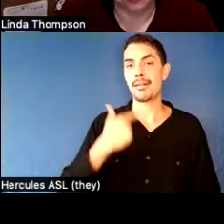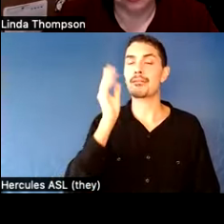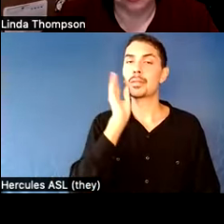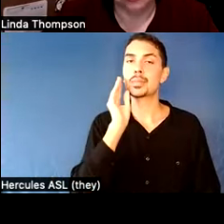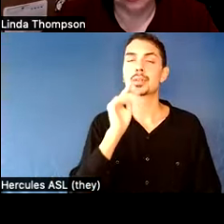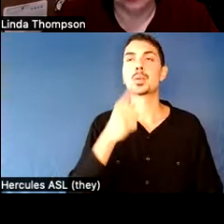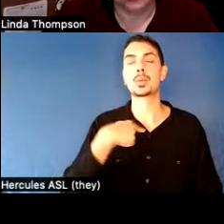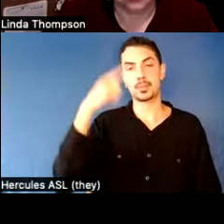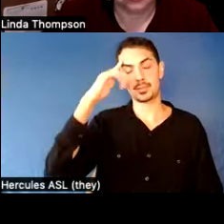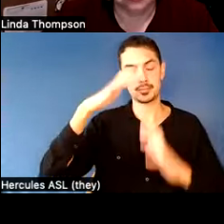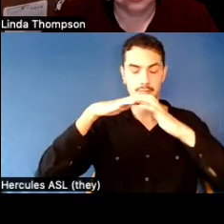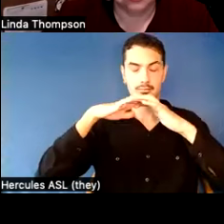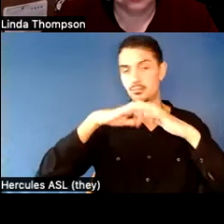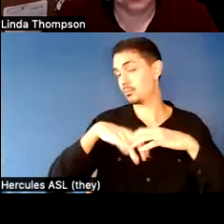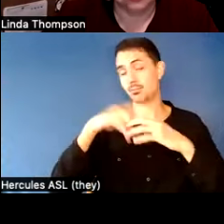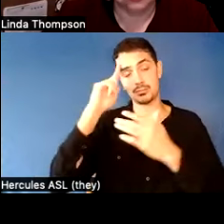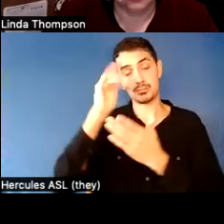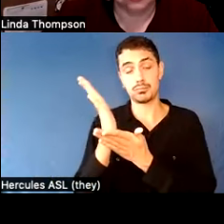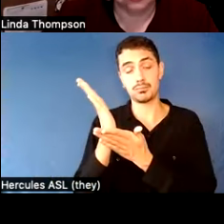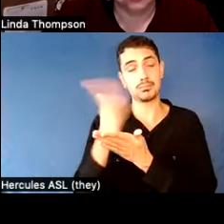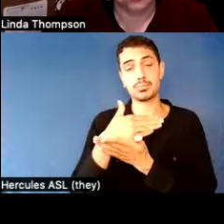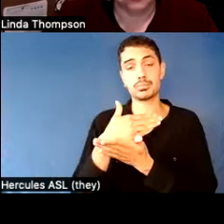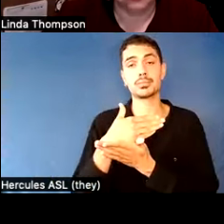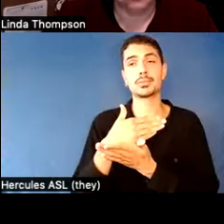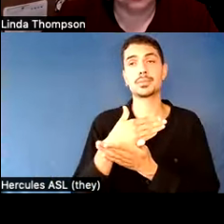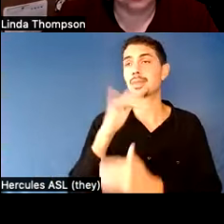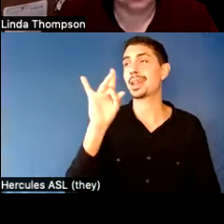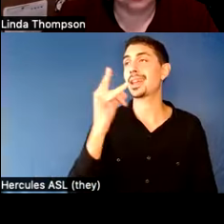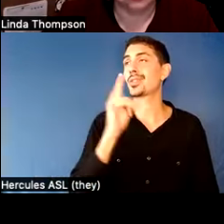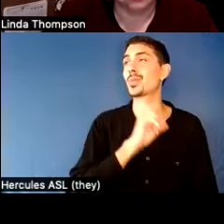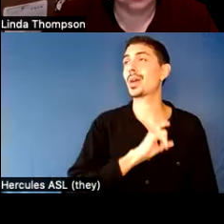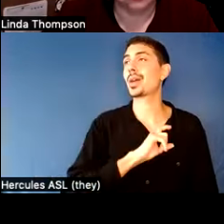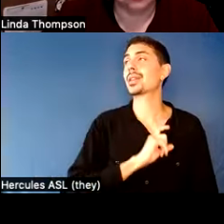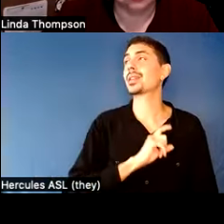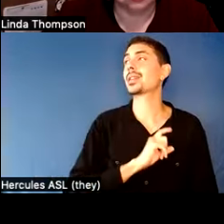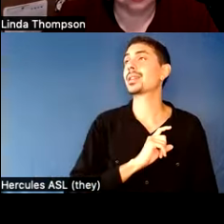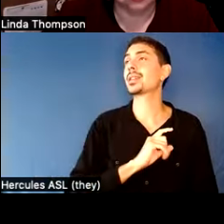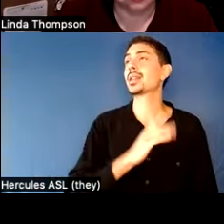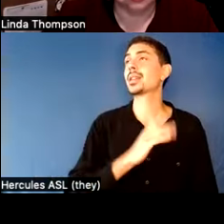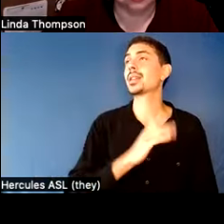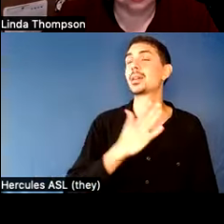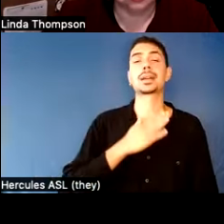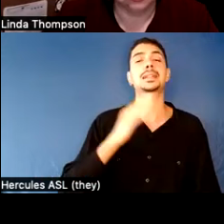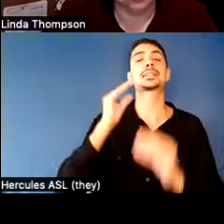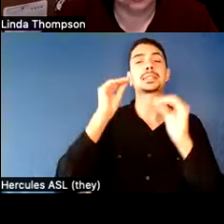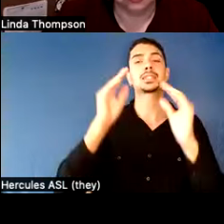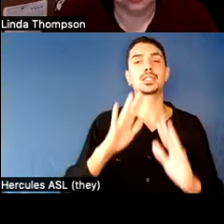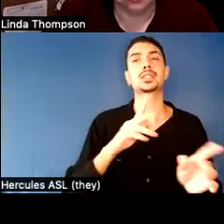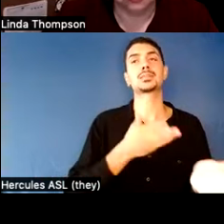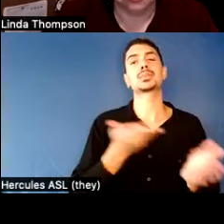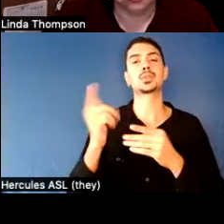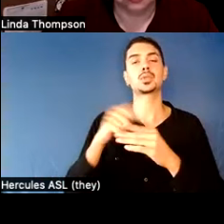that mental breakdown in, I think I was like the 8th grade, maybe, my teacher ended up taking me to the